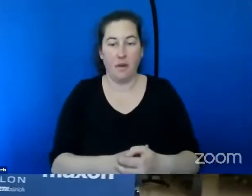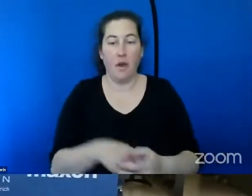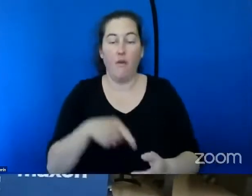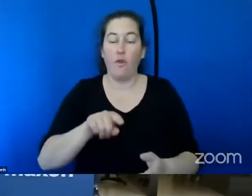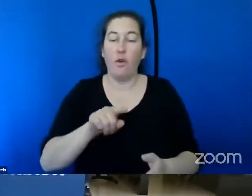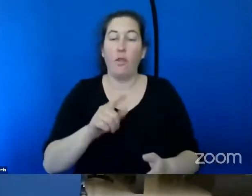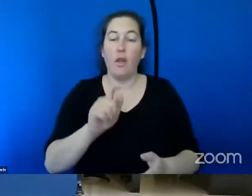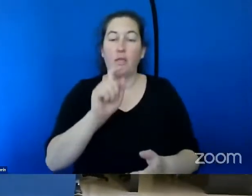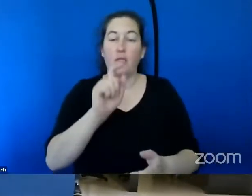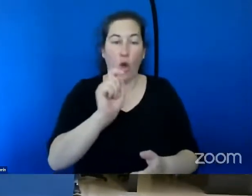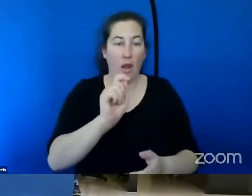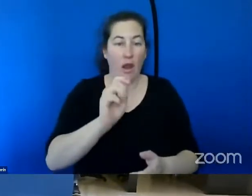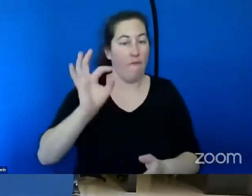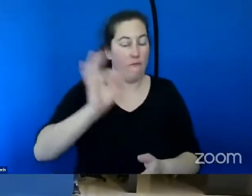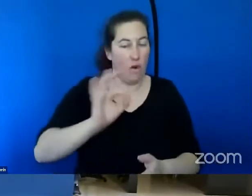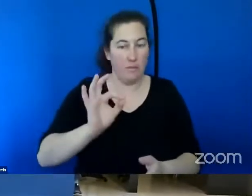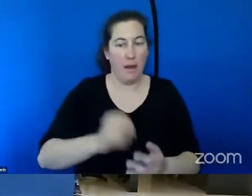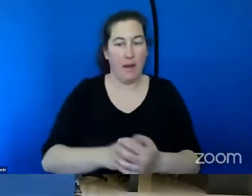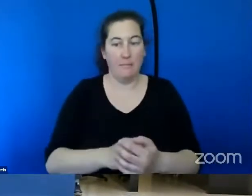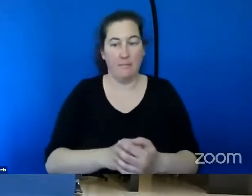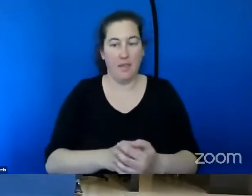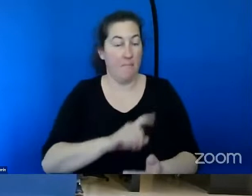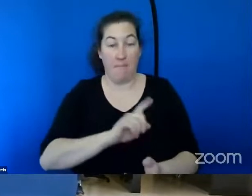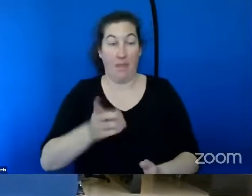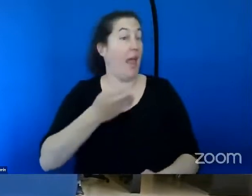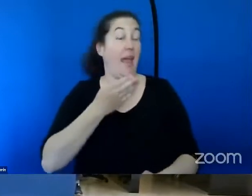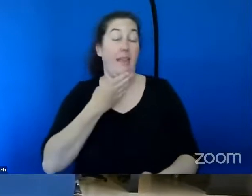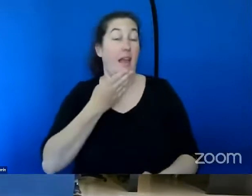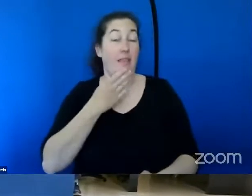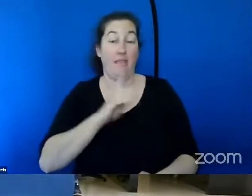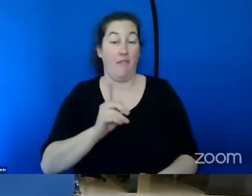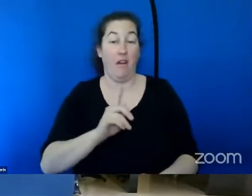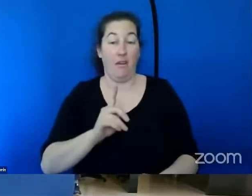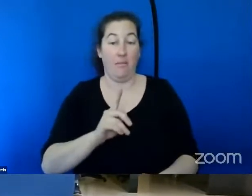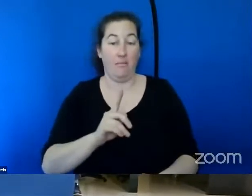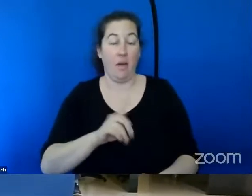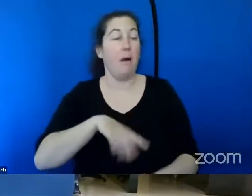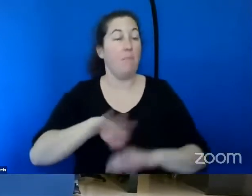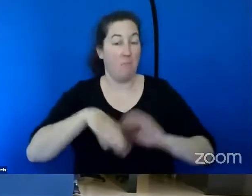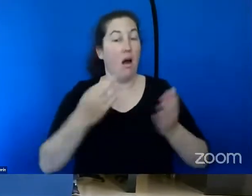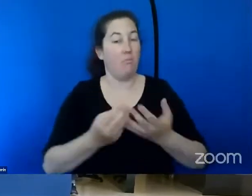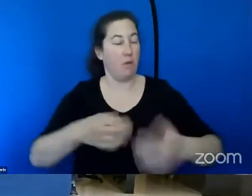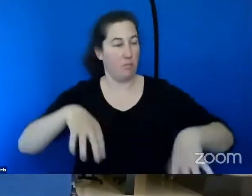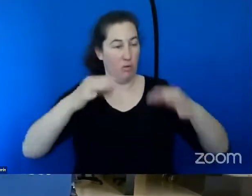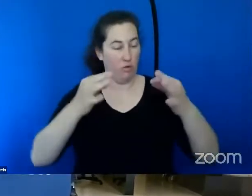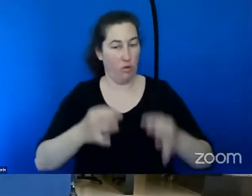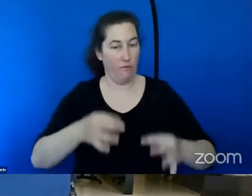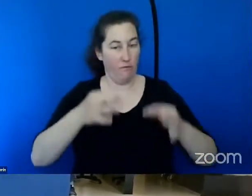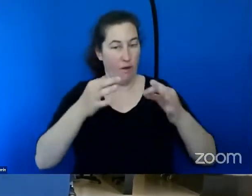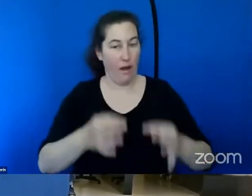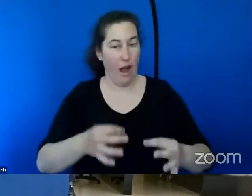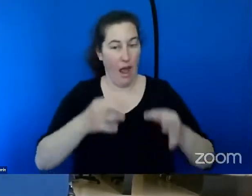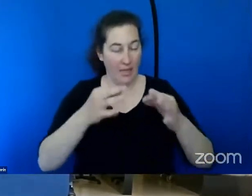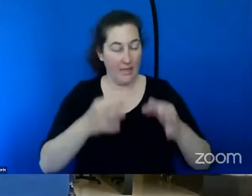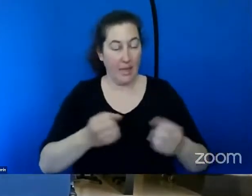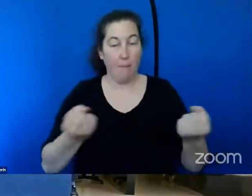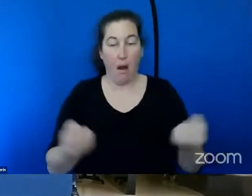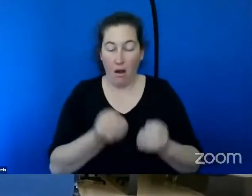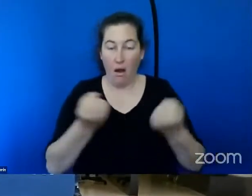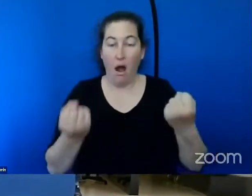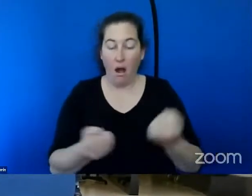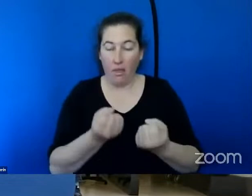of Tony are directly connected with the prosthesis, with the implanted interface, so he can control the